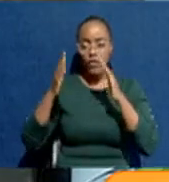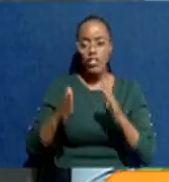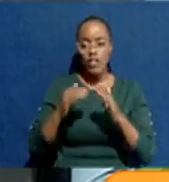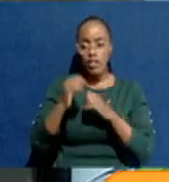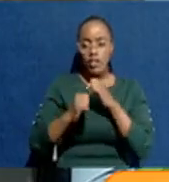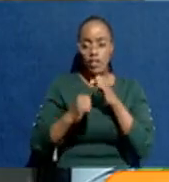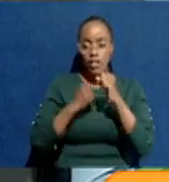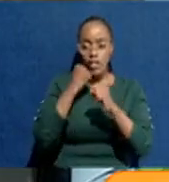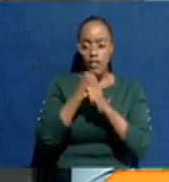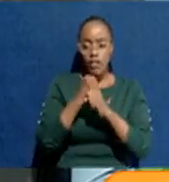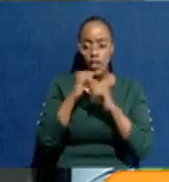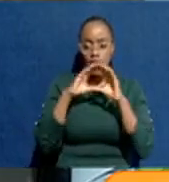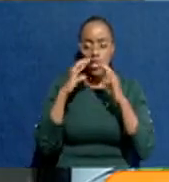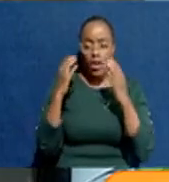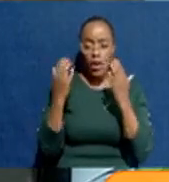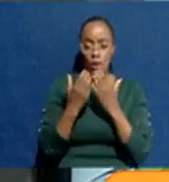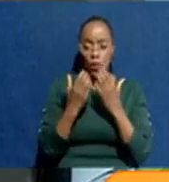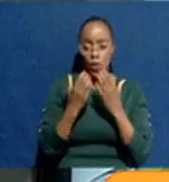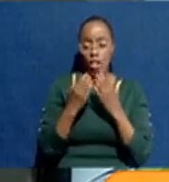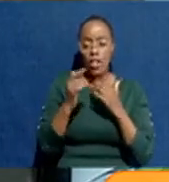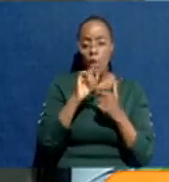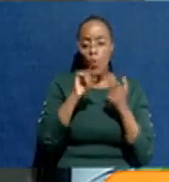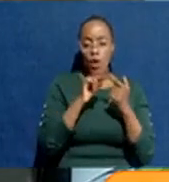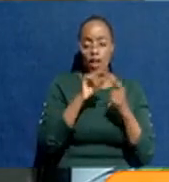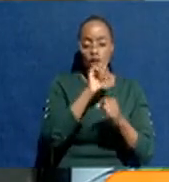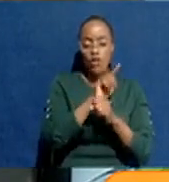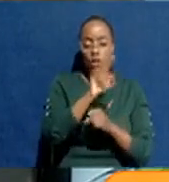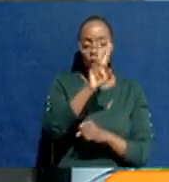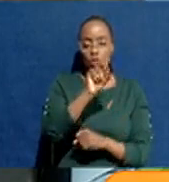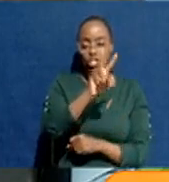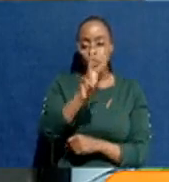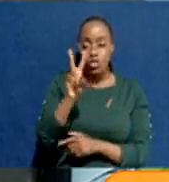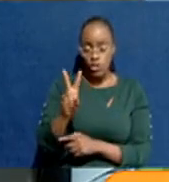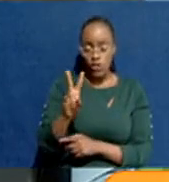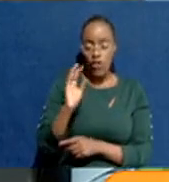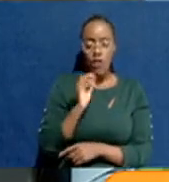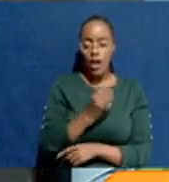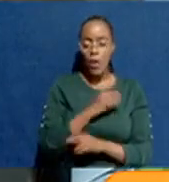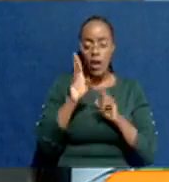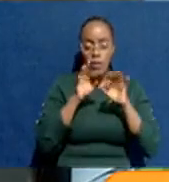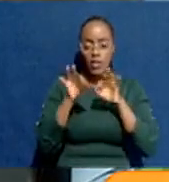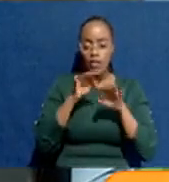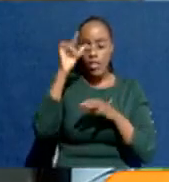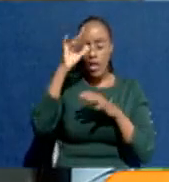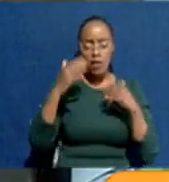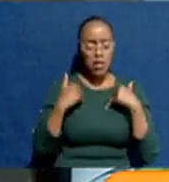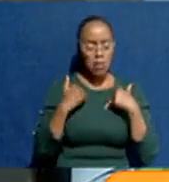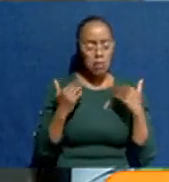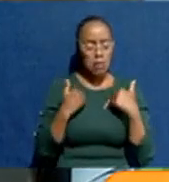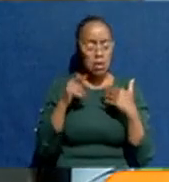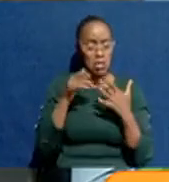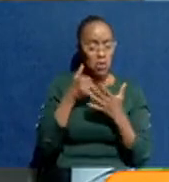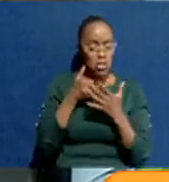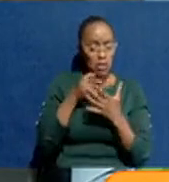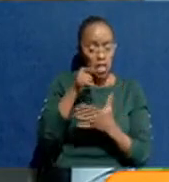annual commemoration of the World War I in November 2022. And as Emily Chebet now reports, the governor has denied that he was